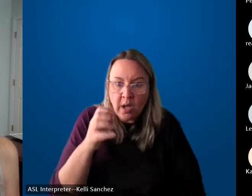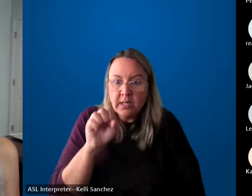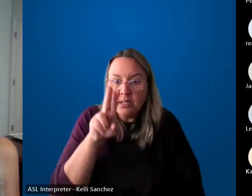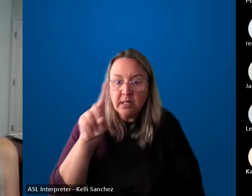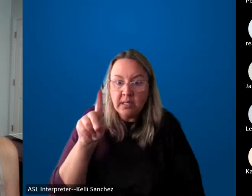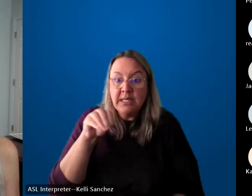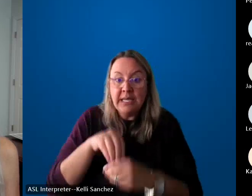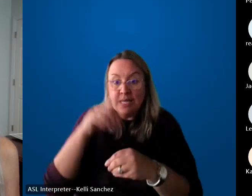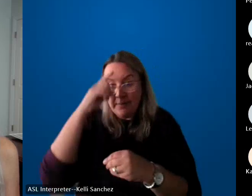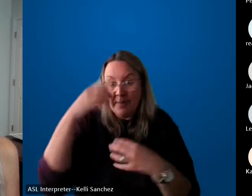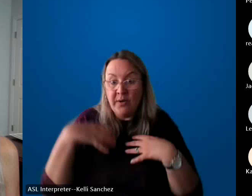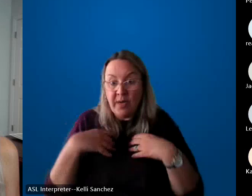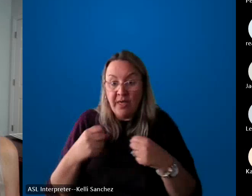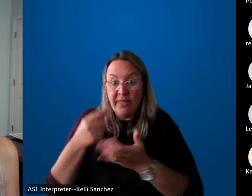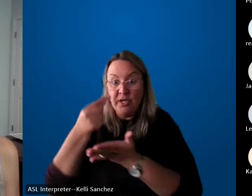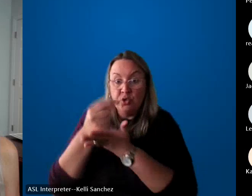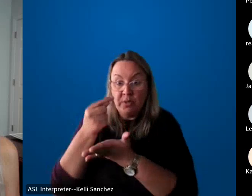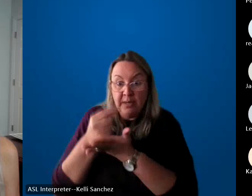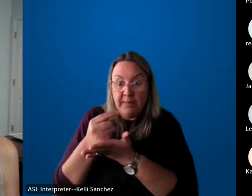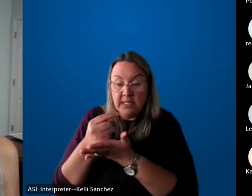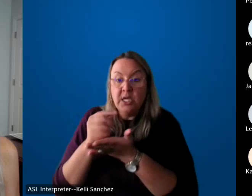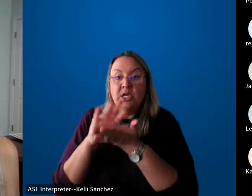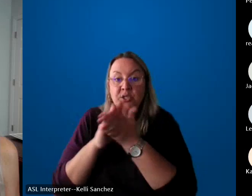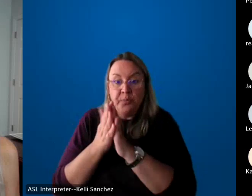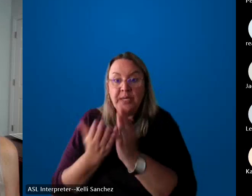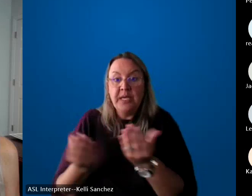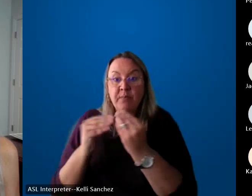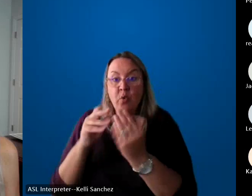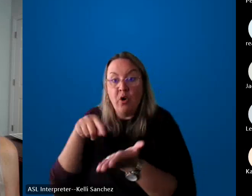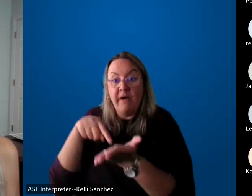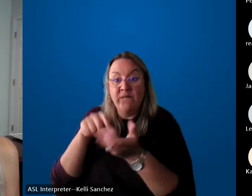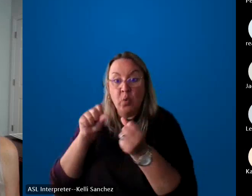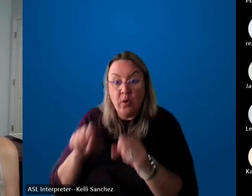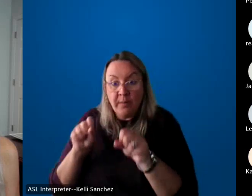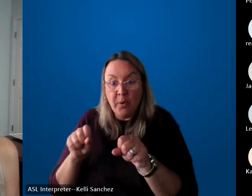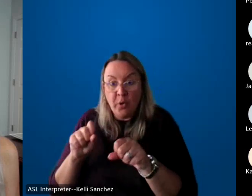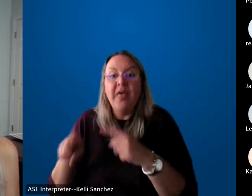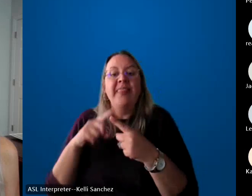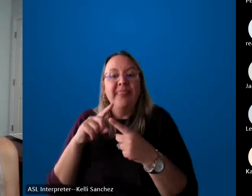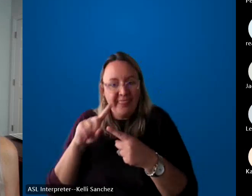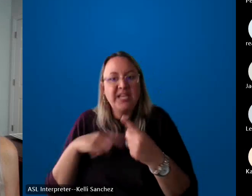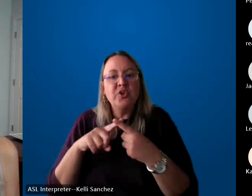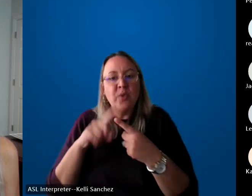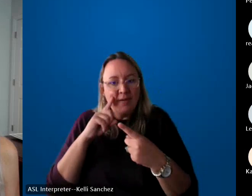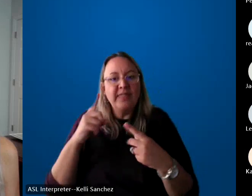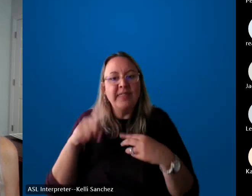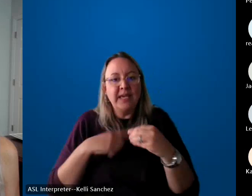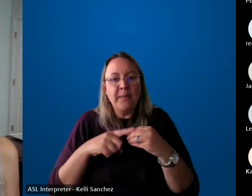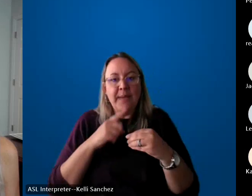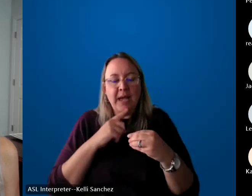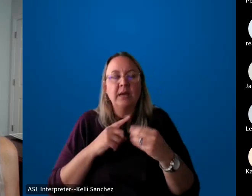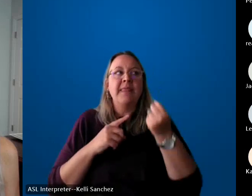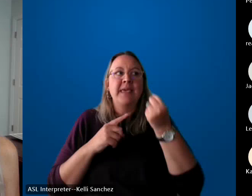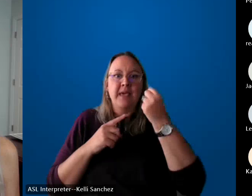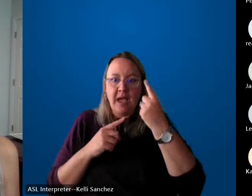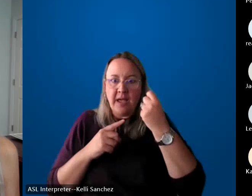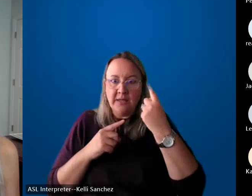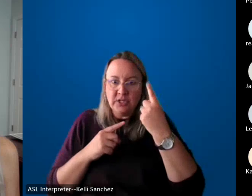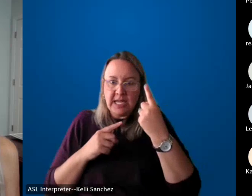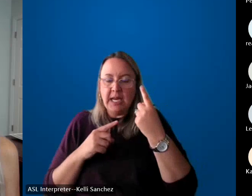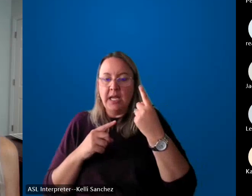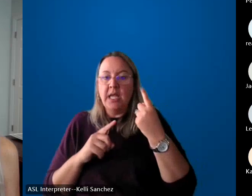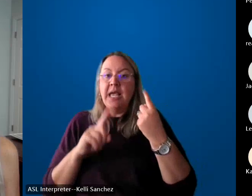mental health care treatment to be more affordable, then you have to look at it in the context that